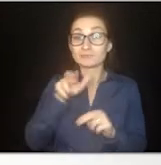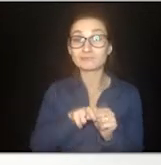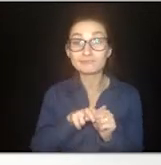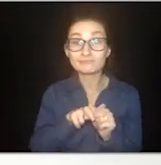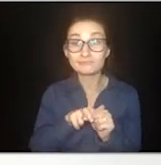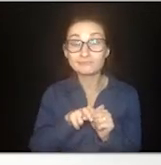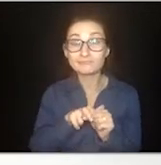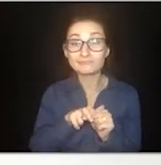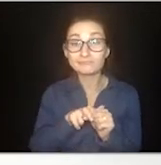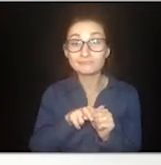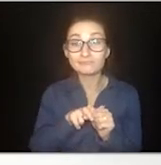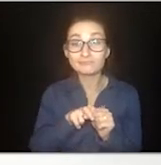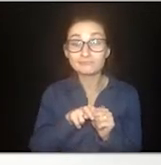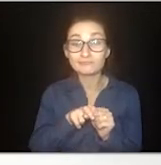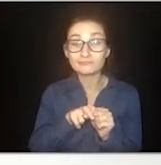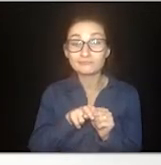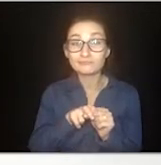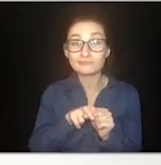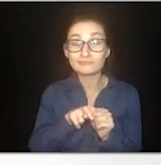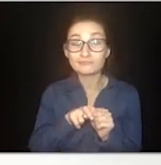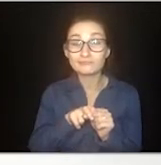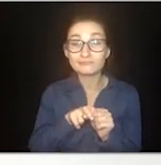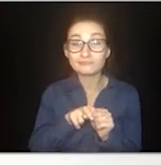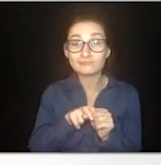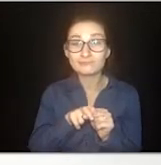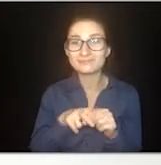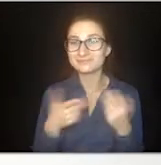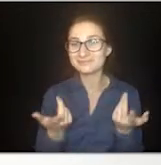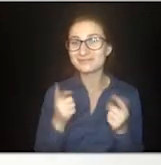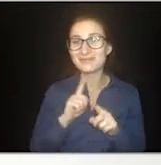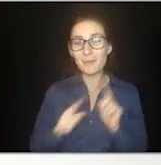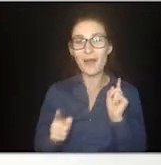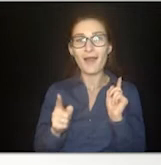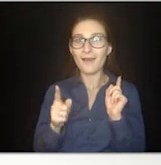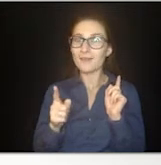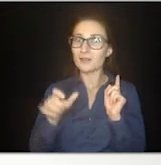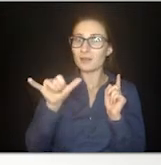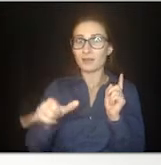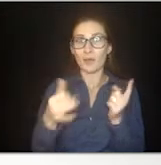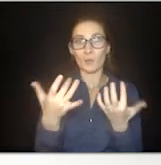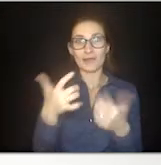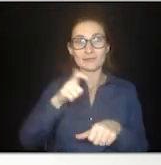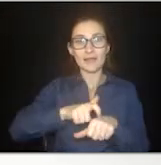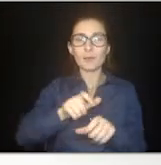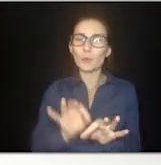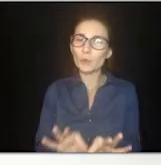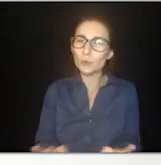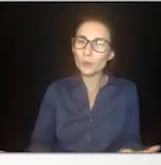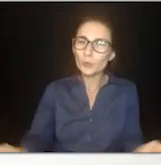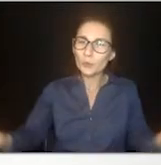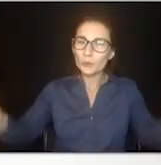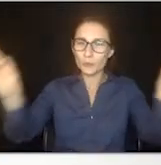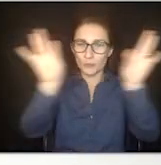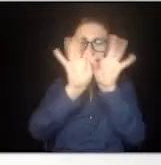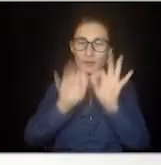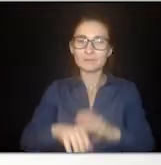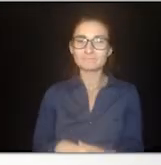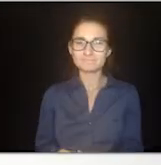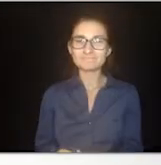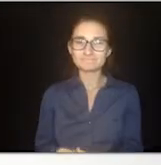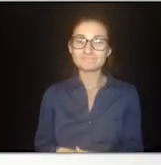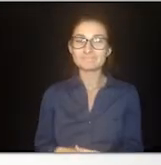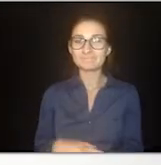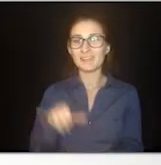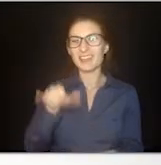have to sit on my hands because you want to help. But giving them that wait time, very important. So this